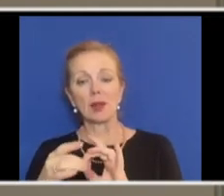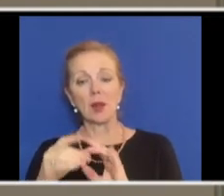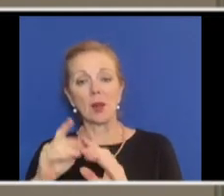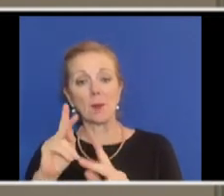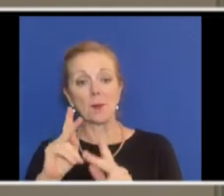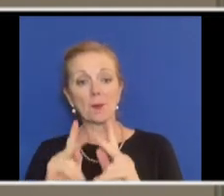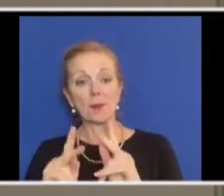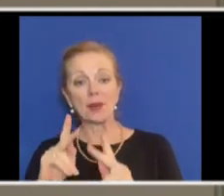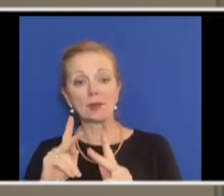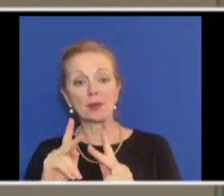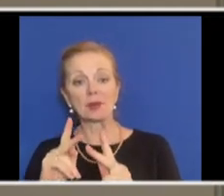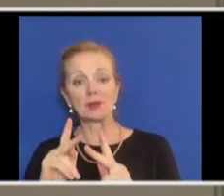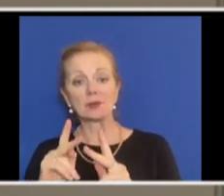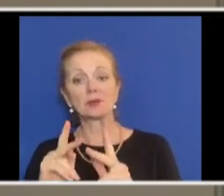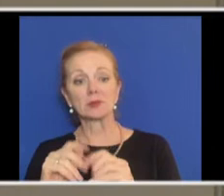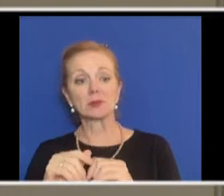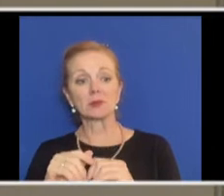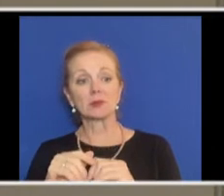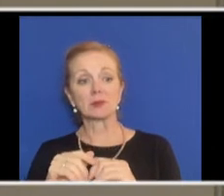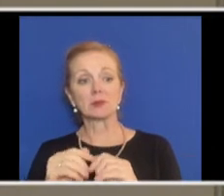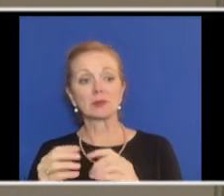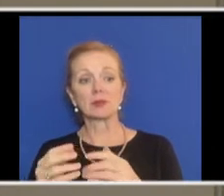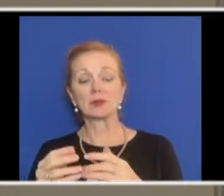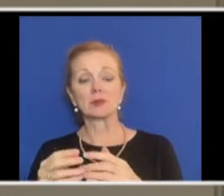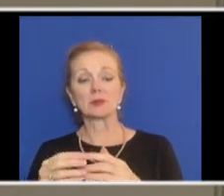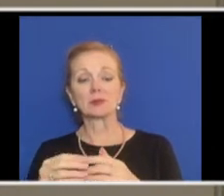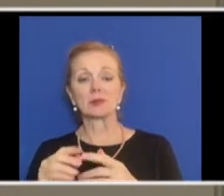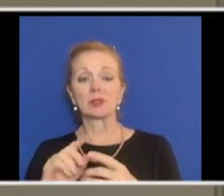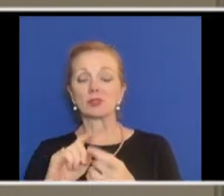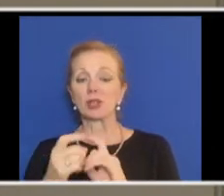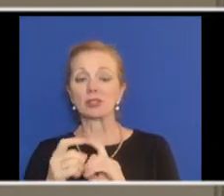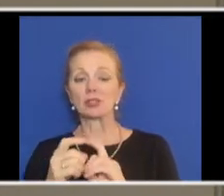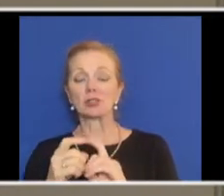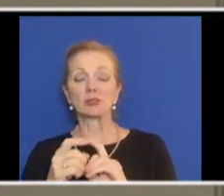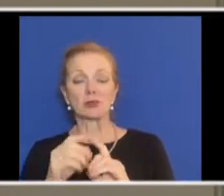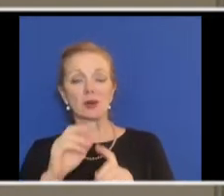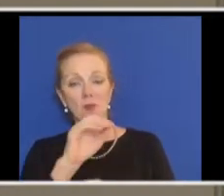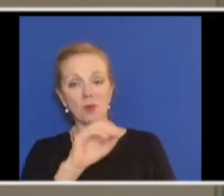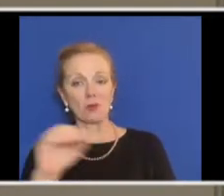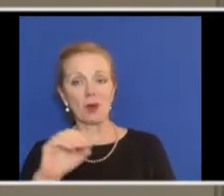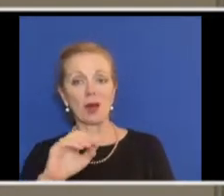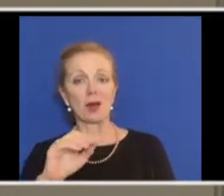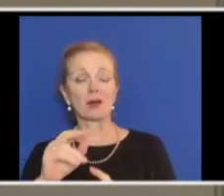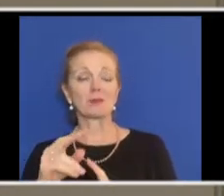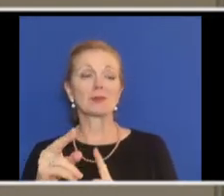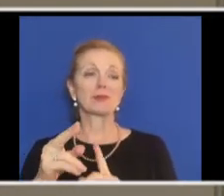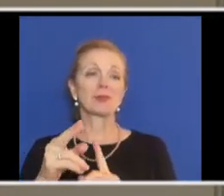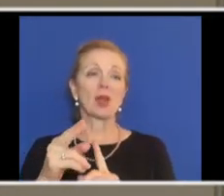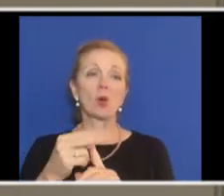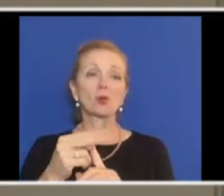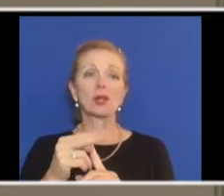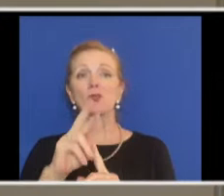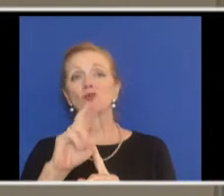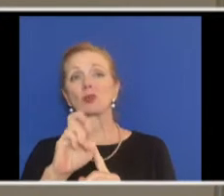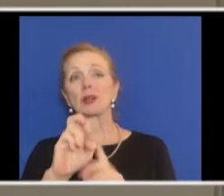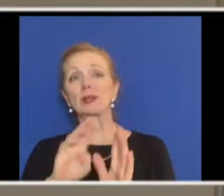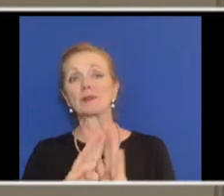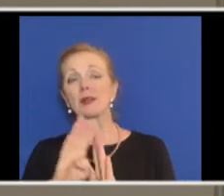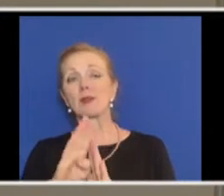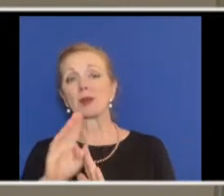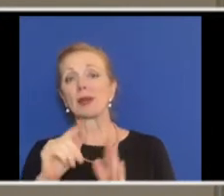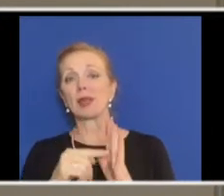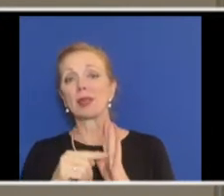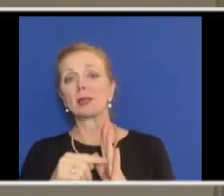uh displaced by Hotel Redevelopment I know this is a a